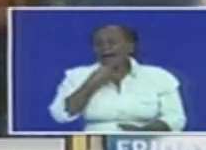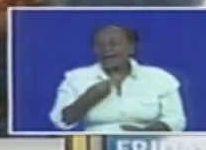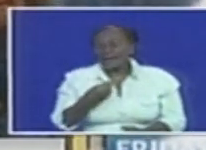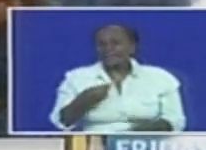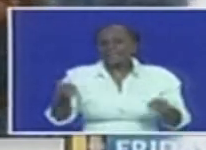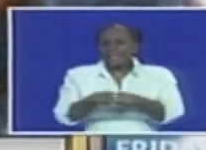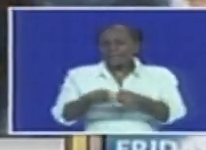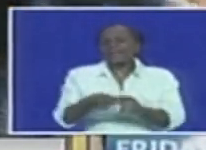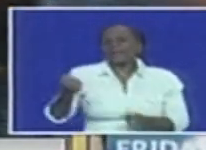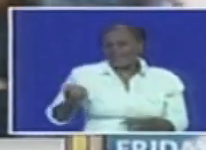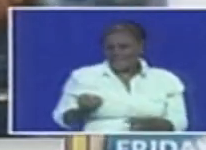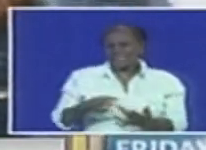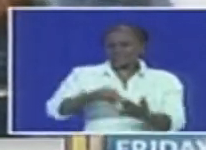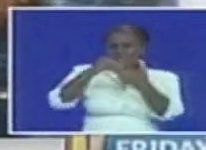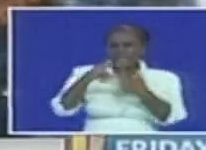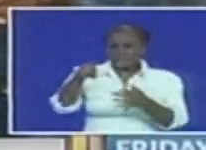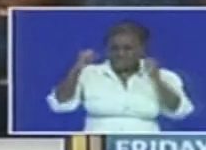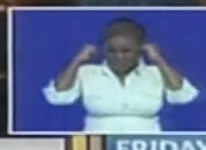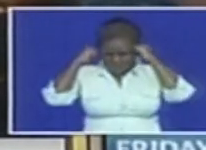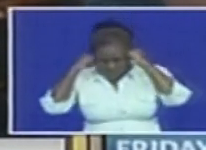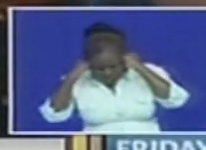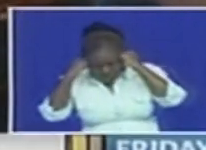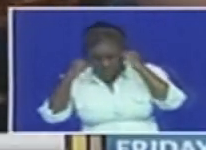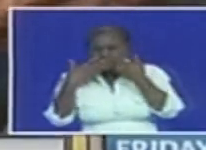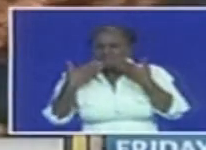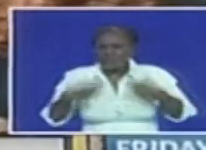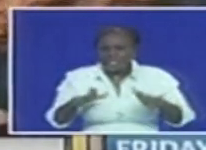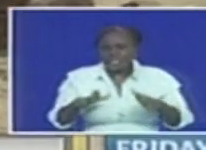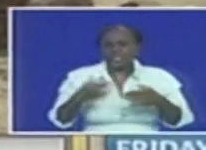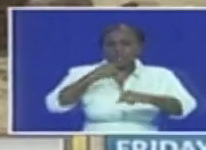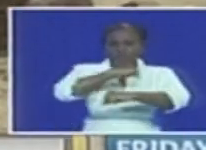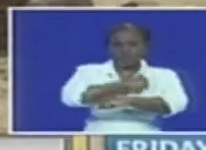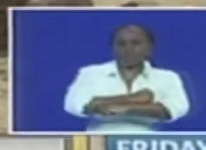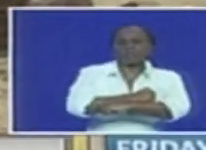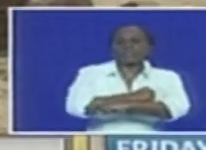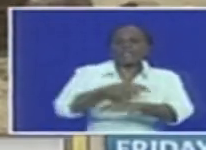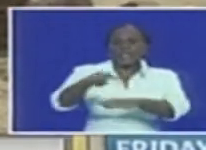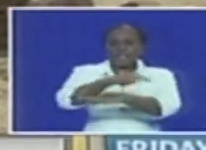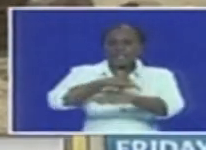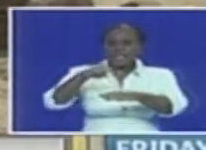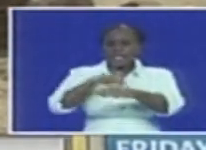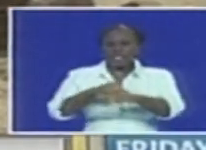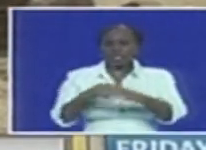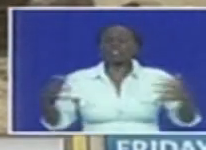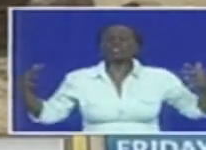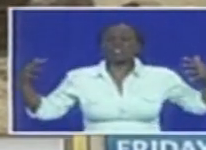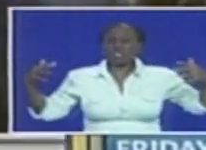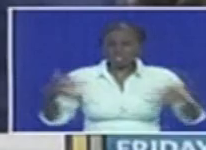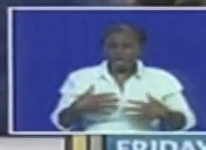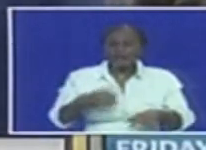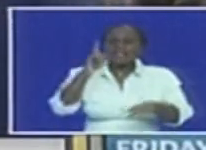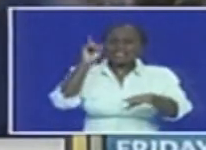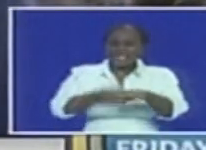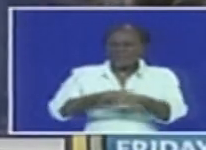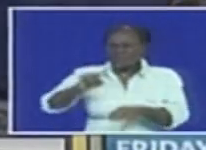mtoto msichana asome akamilishe shule. The nation reacted with shock when the first